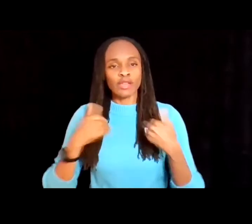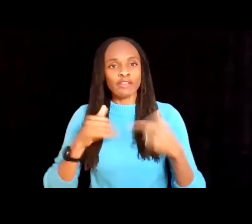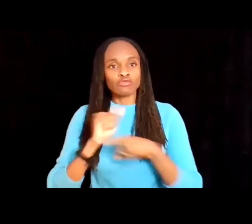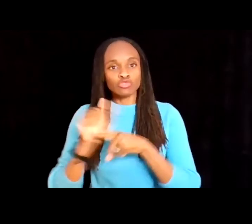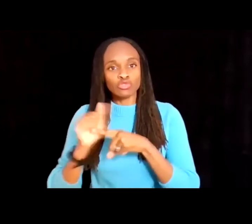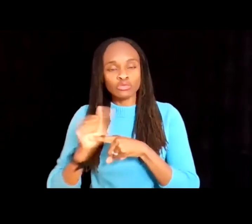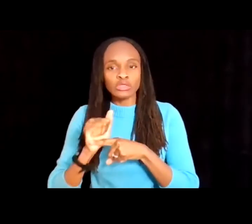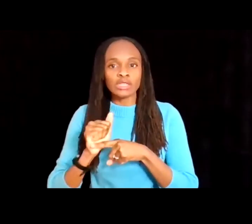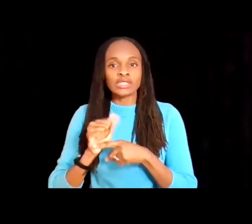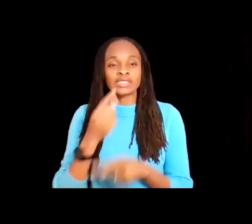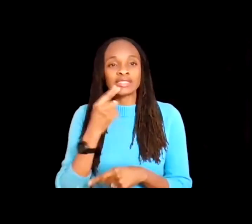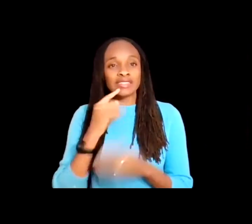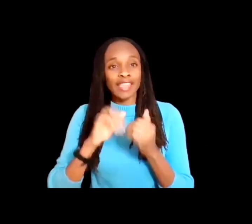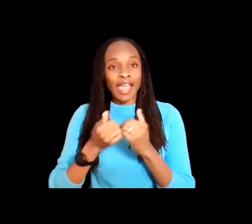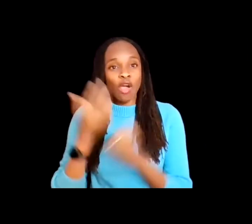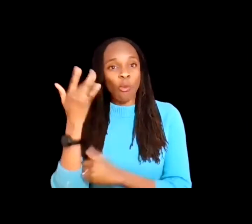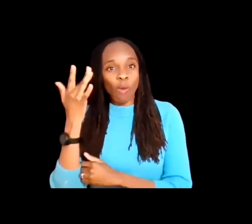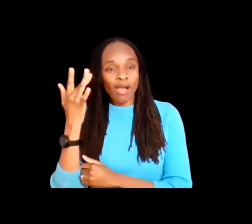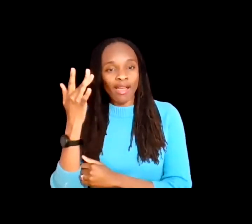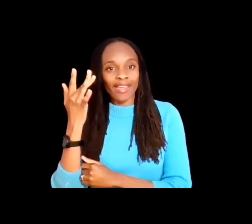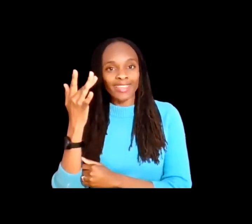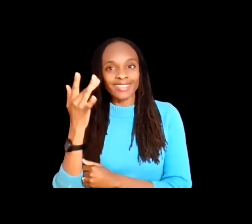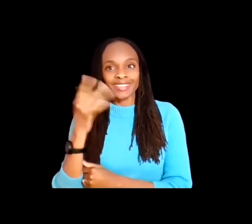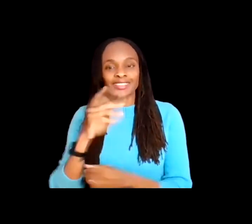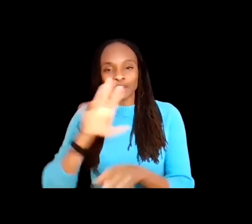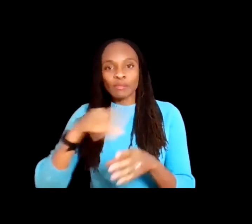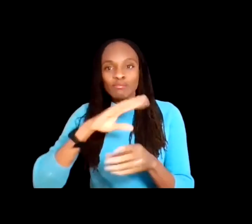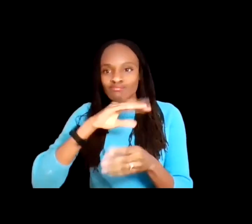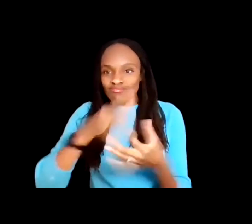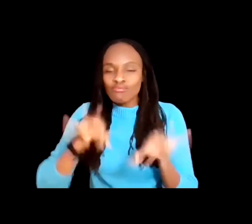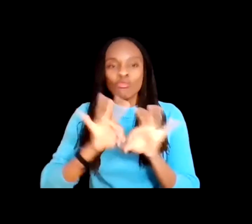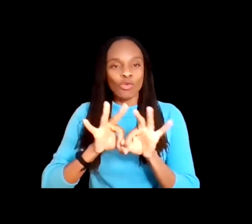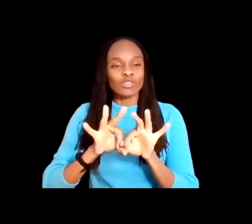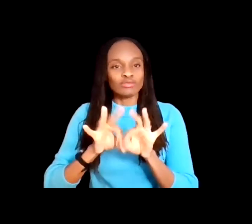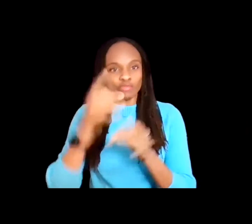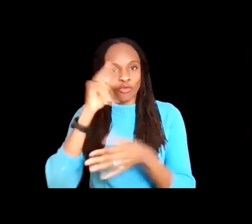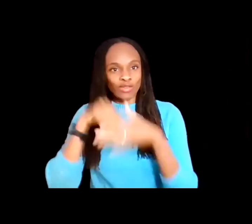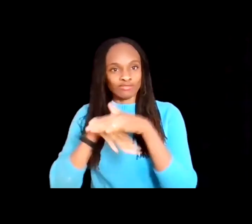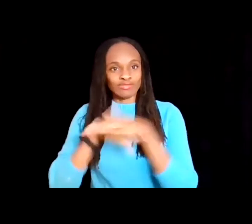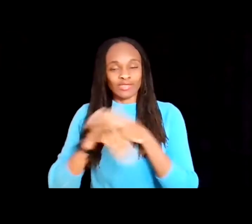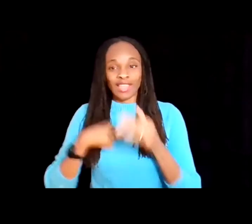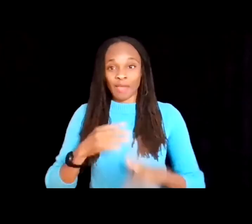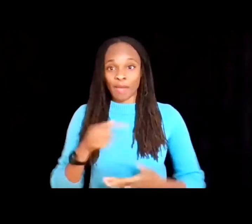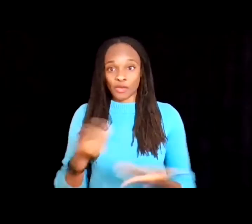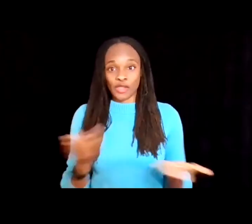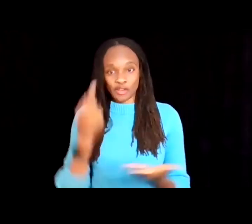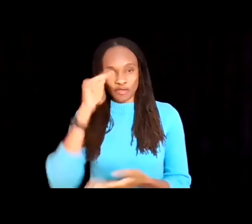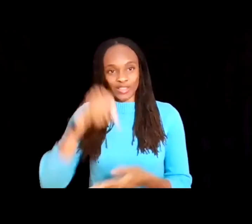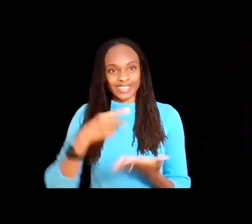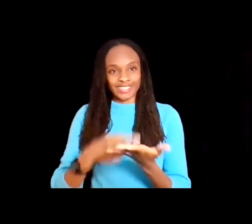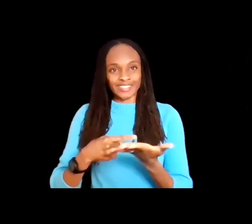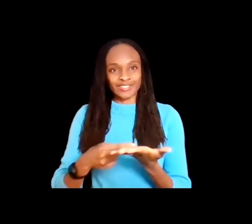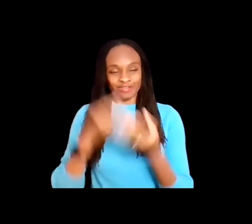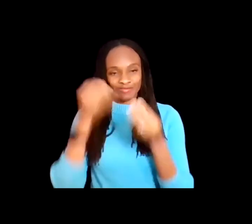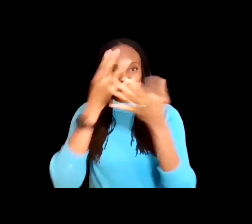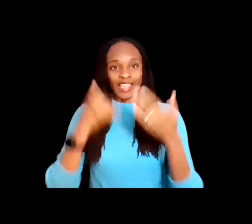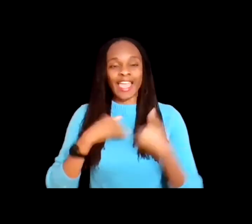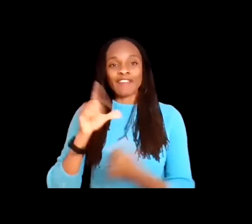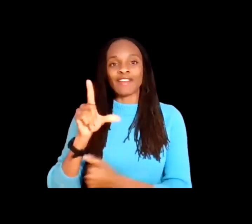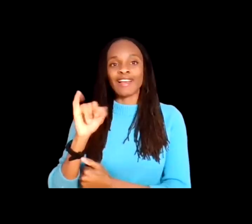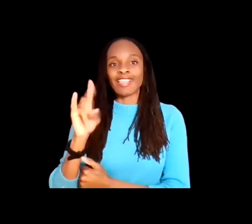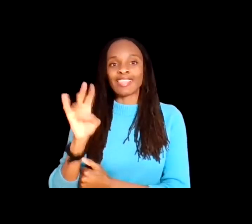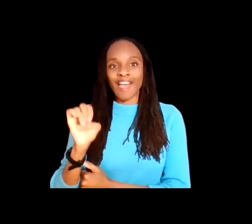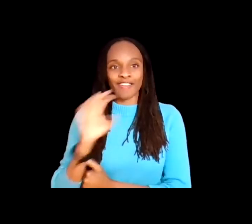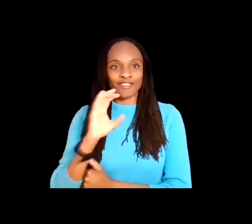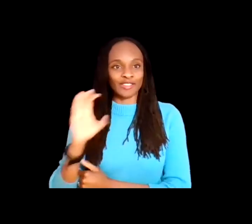and accessible. And so I'm really glad that you're able to be here for this discussion. I wanted to note that we have live captioning done by a